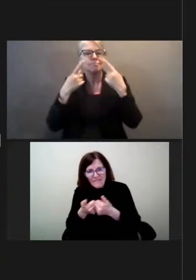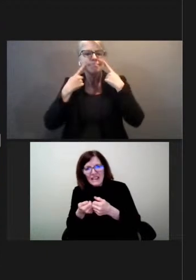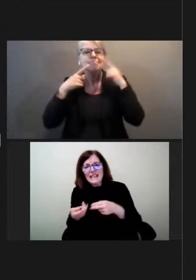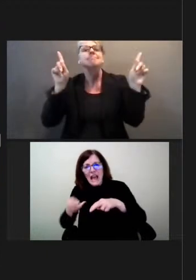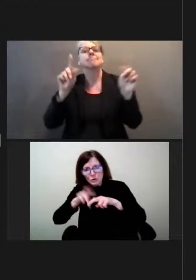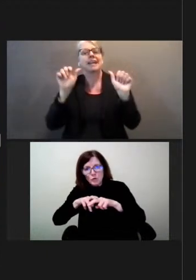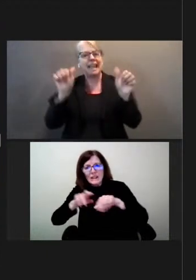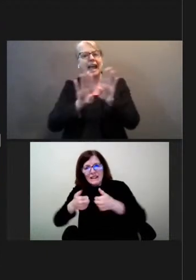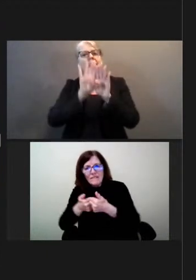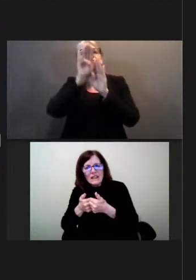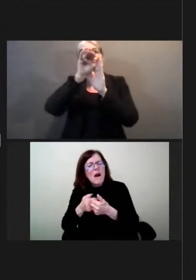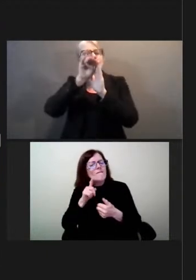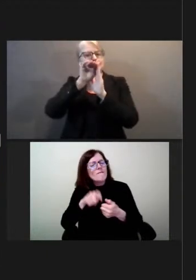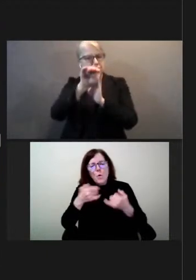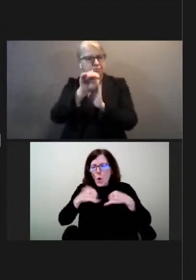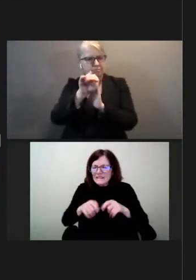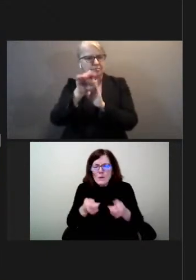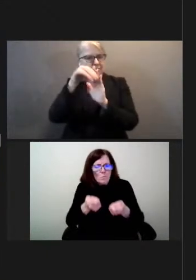wave.